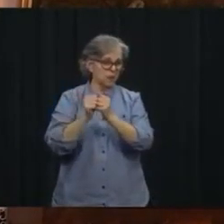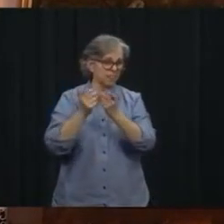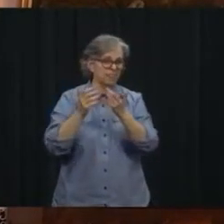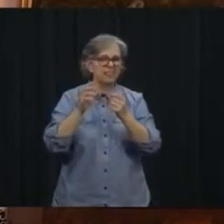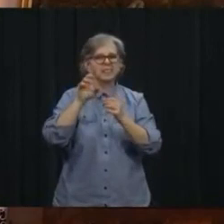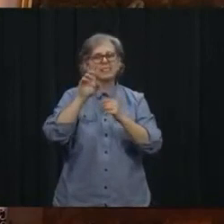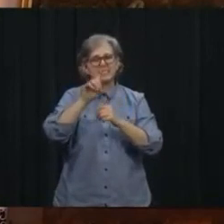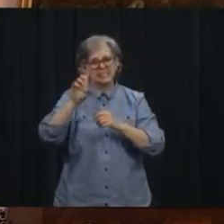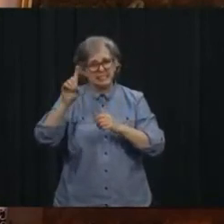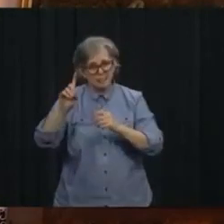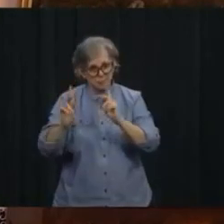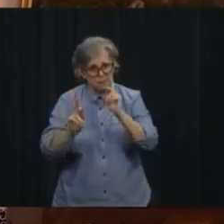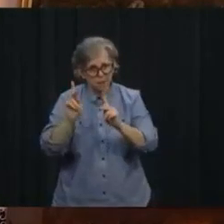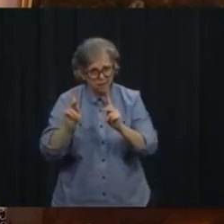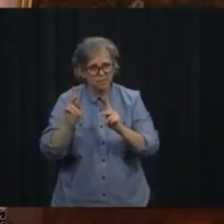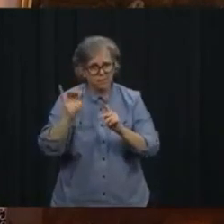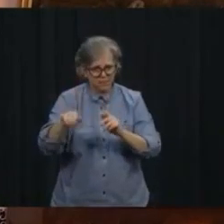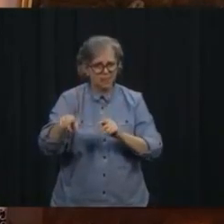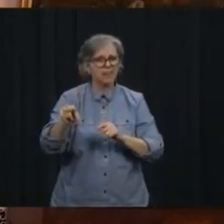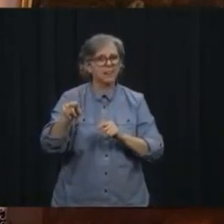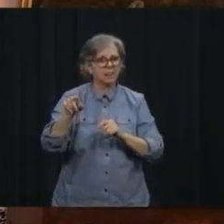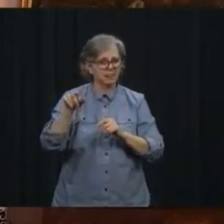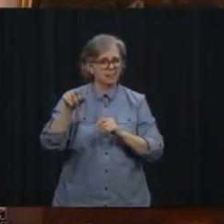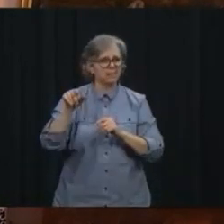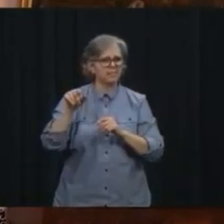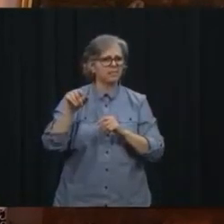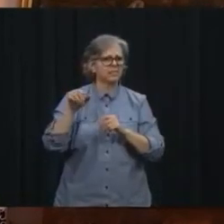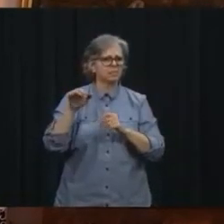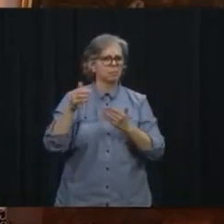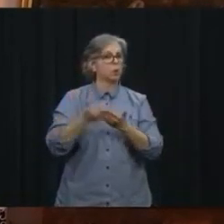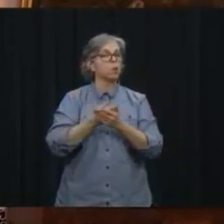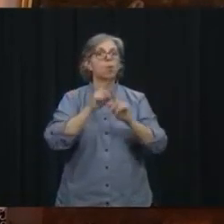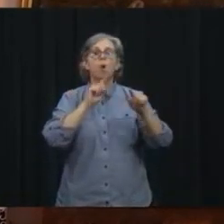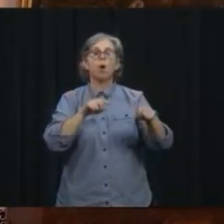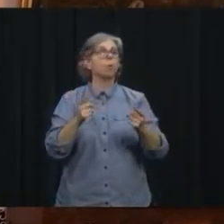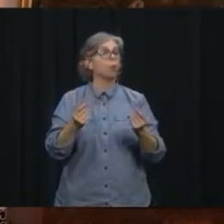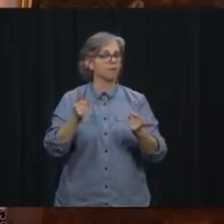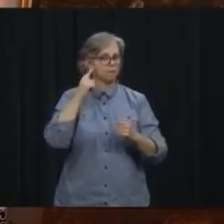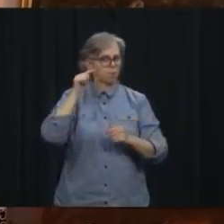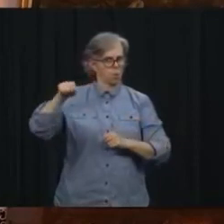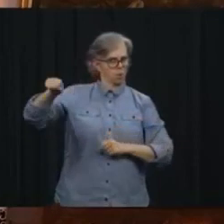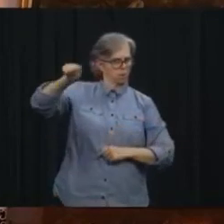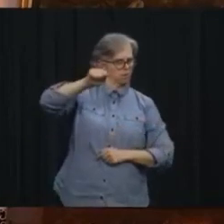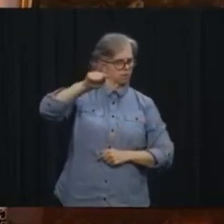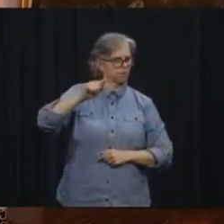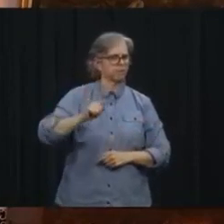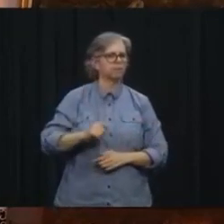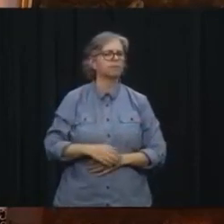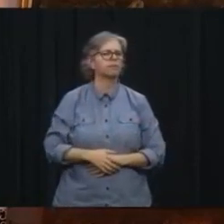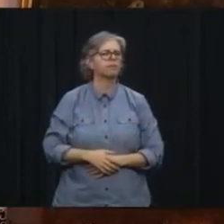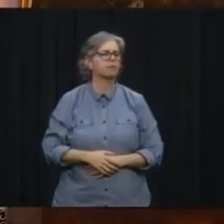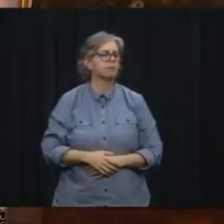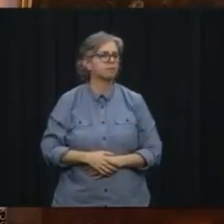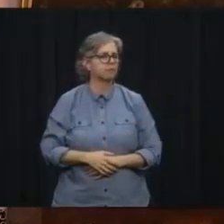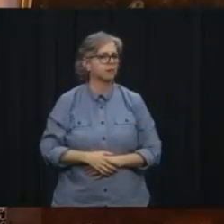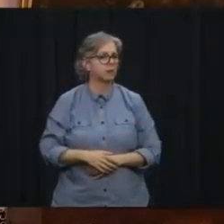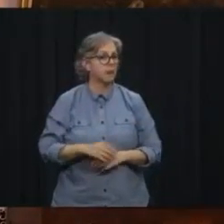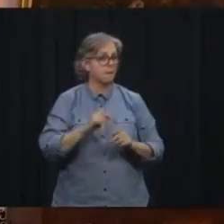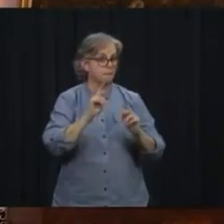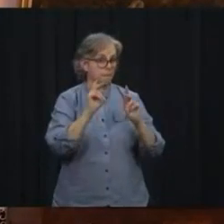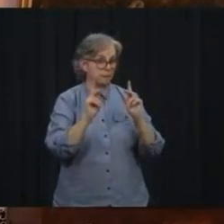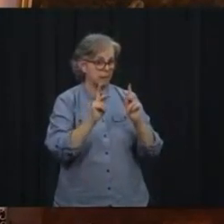that we can track that, we know where they are, is just vitally important so that we can get these things to the